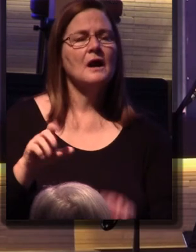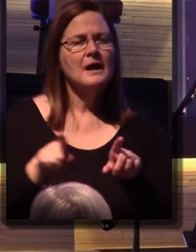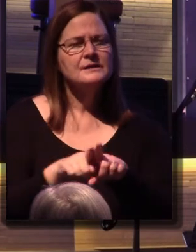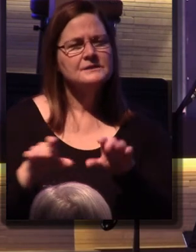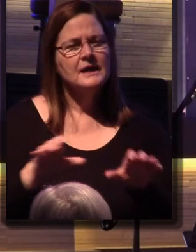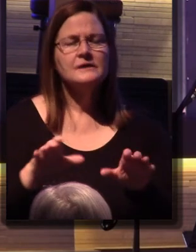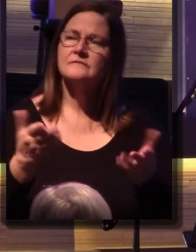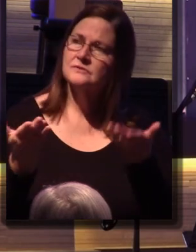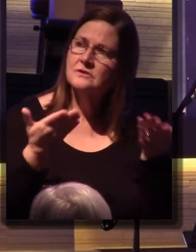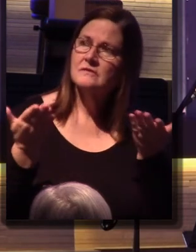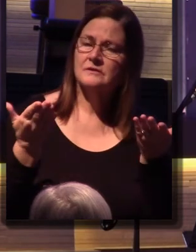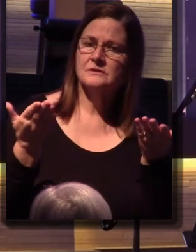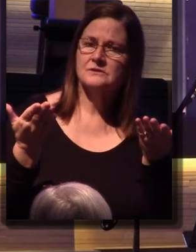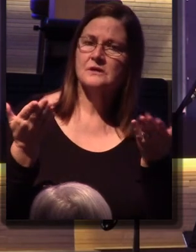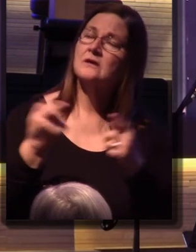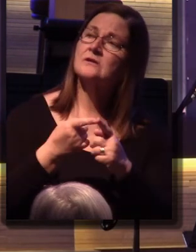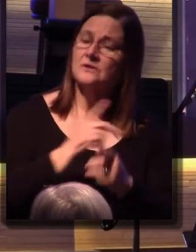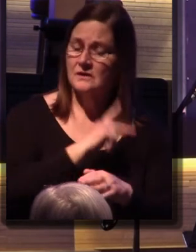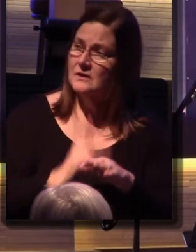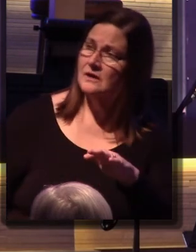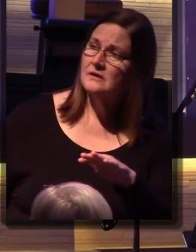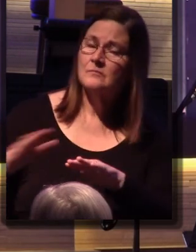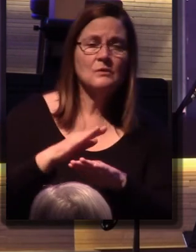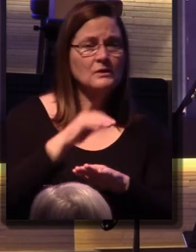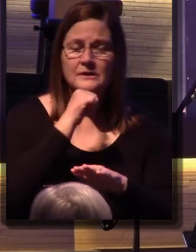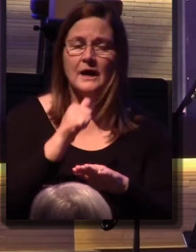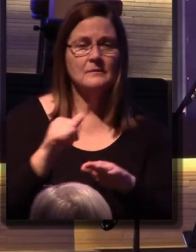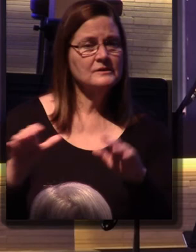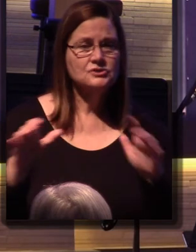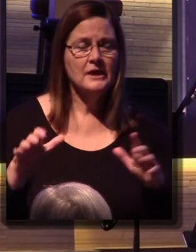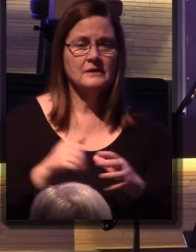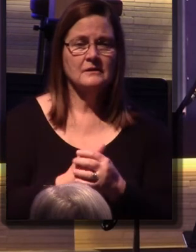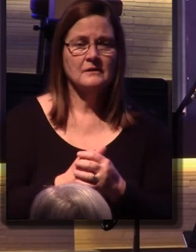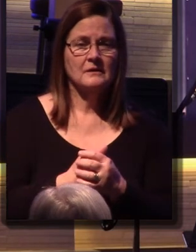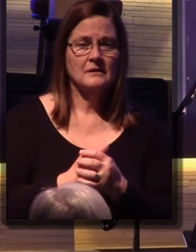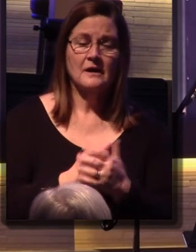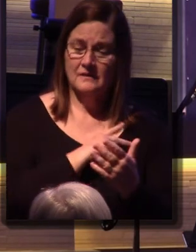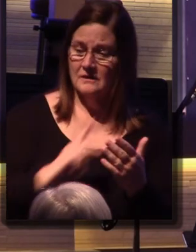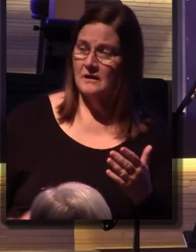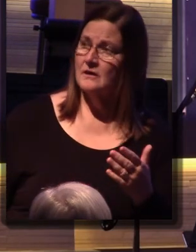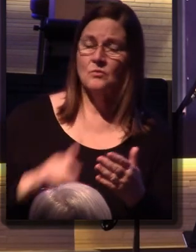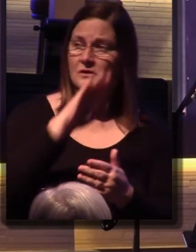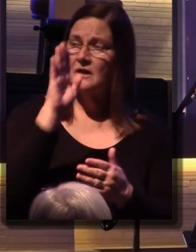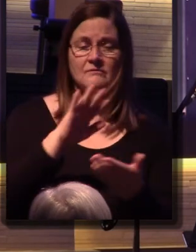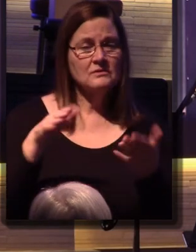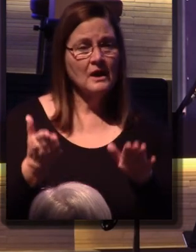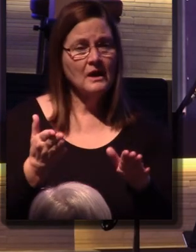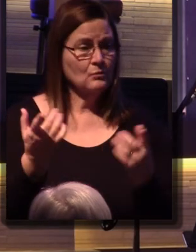of service to the kingdom that will not be shaken and to the king who will never